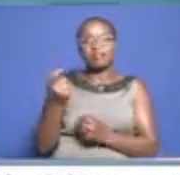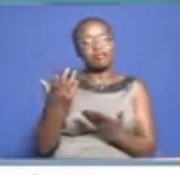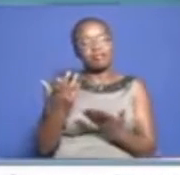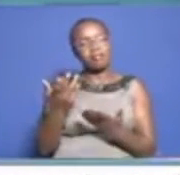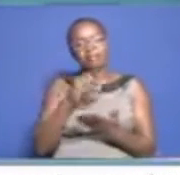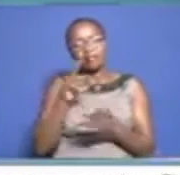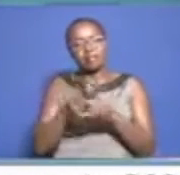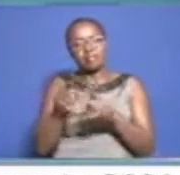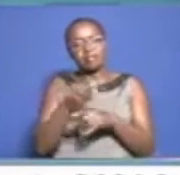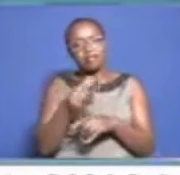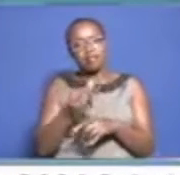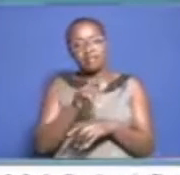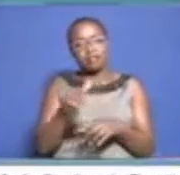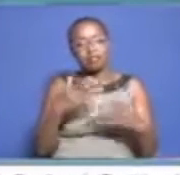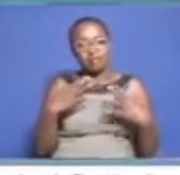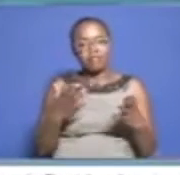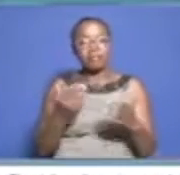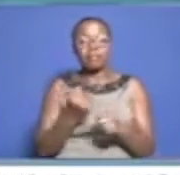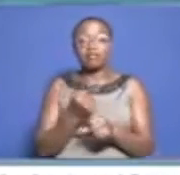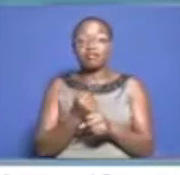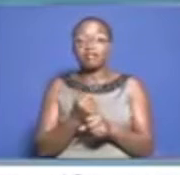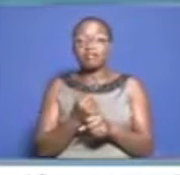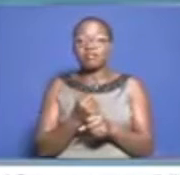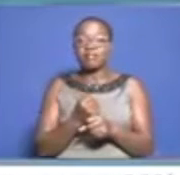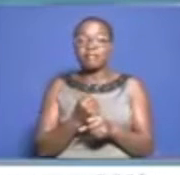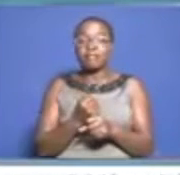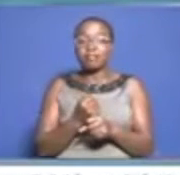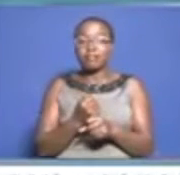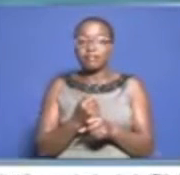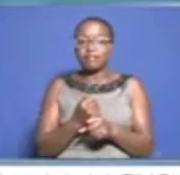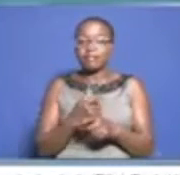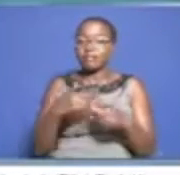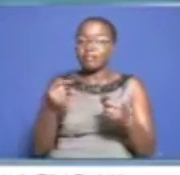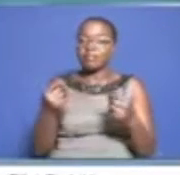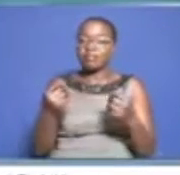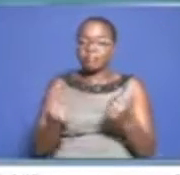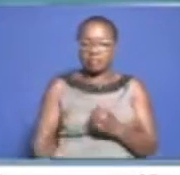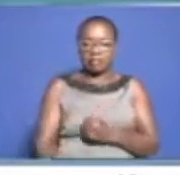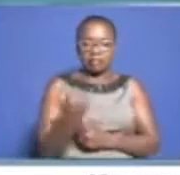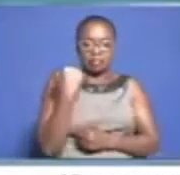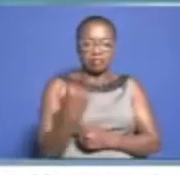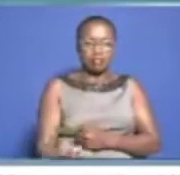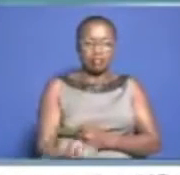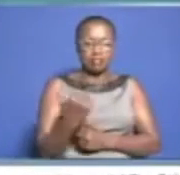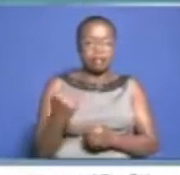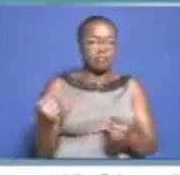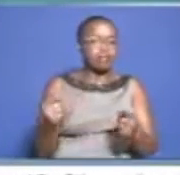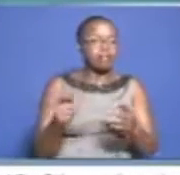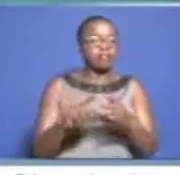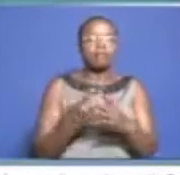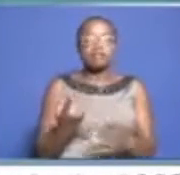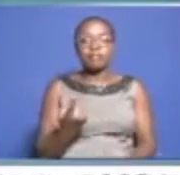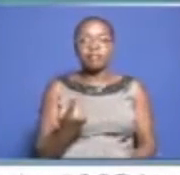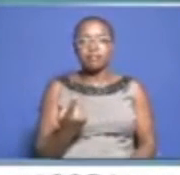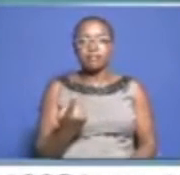that basically what those guys were basically doing, that they had hit the gym faster before us. They called certain conditioning, they had started us, maybe we were still doing